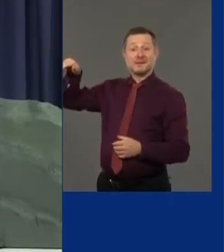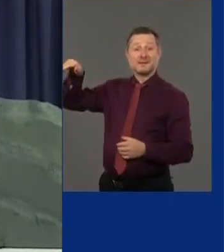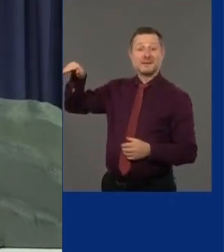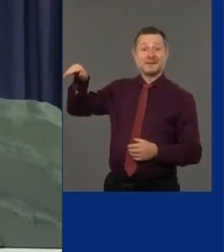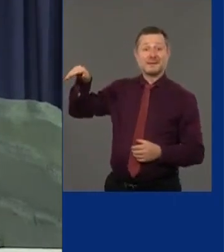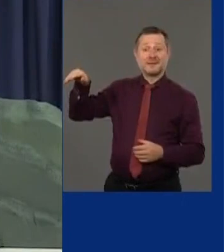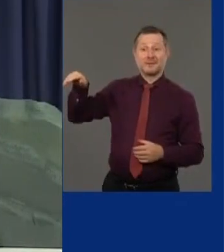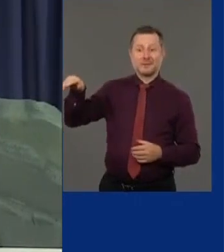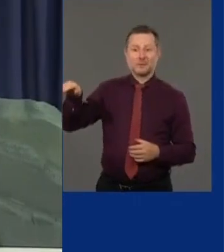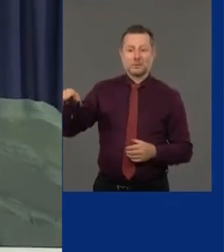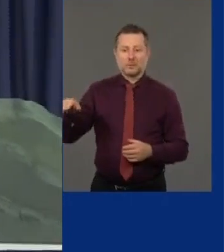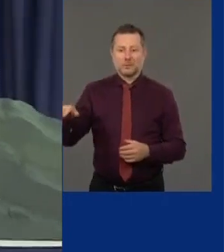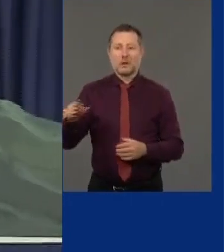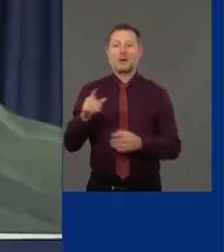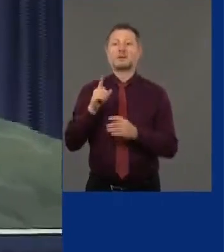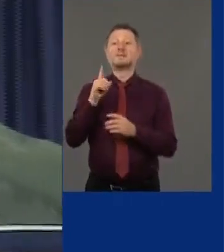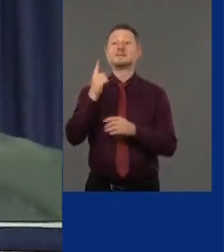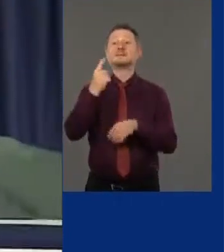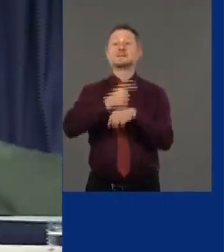day 111.